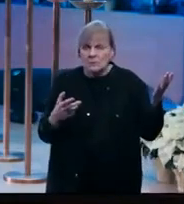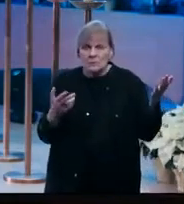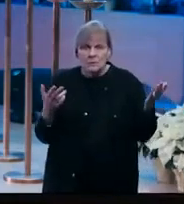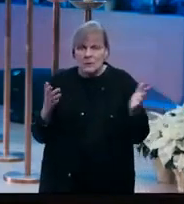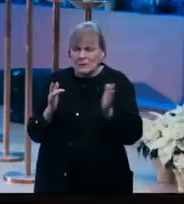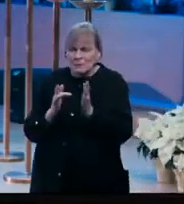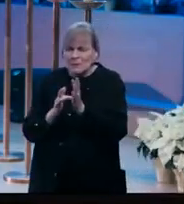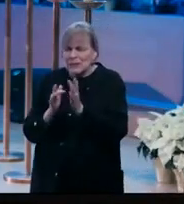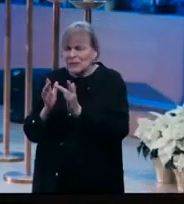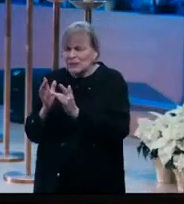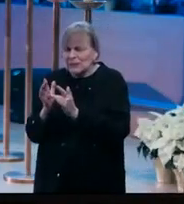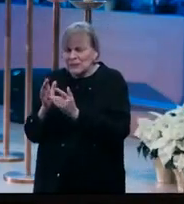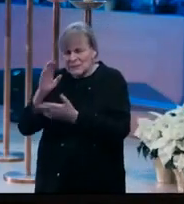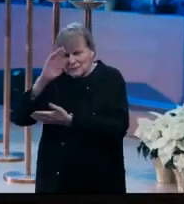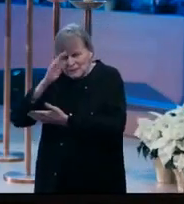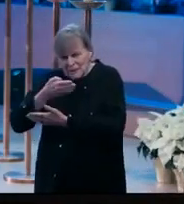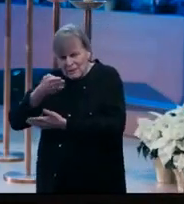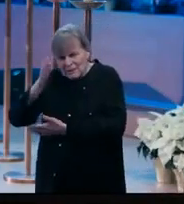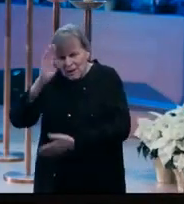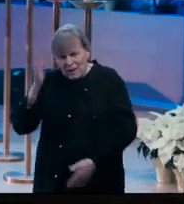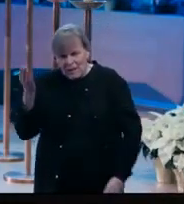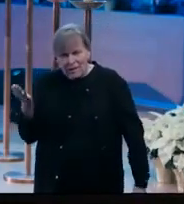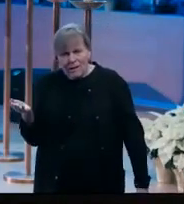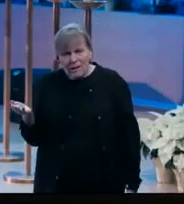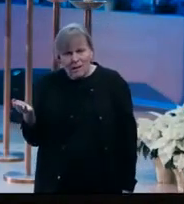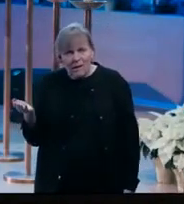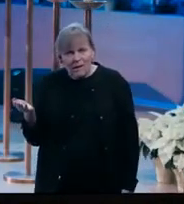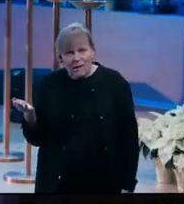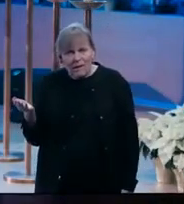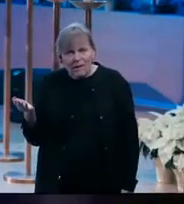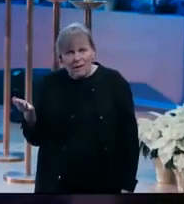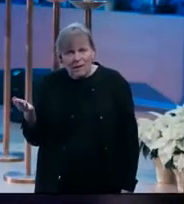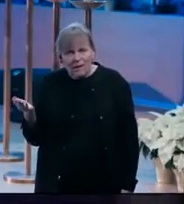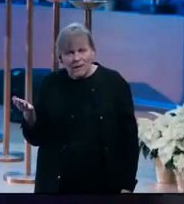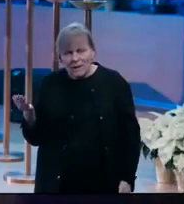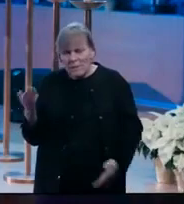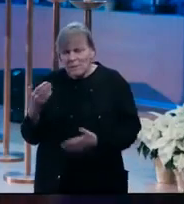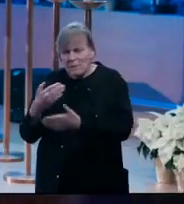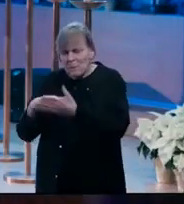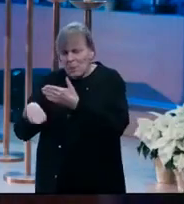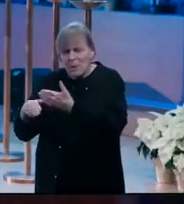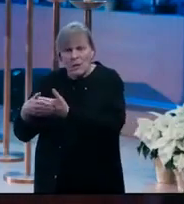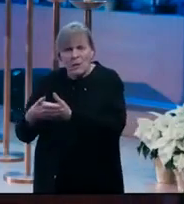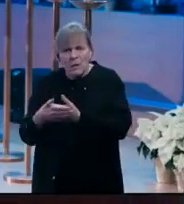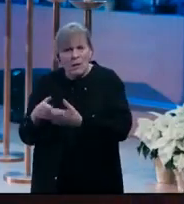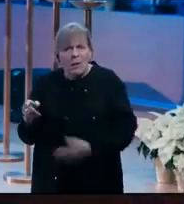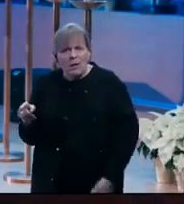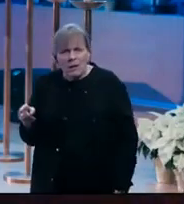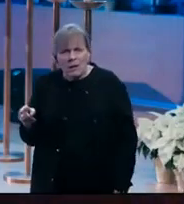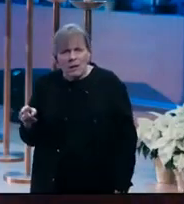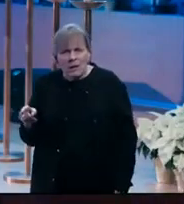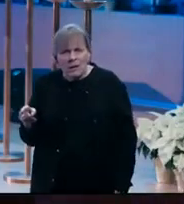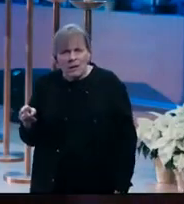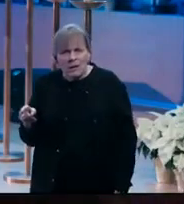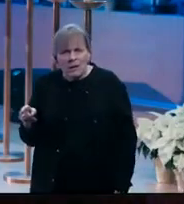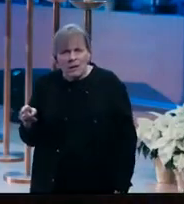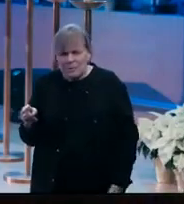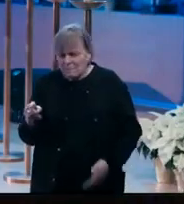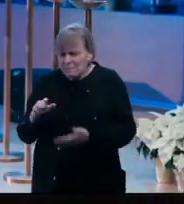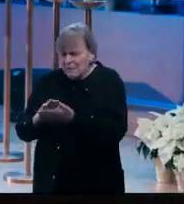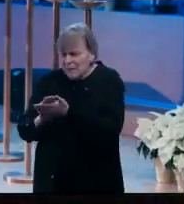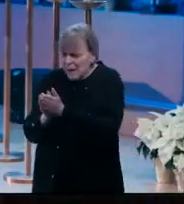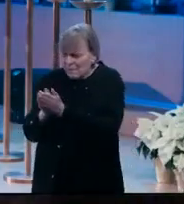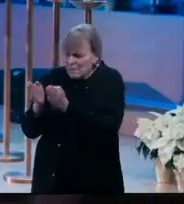comes Jesus, the Son of God, taking on flesh, showing up in human